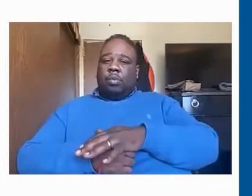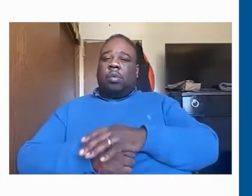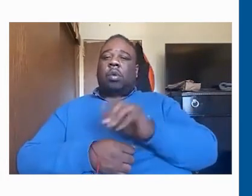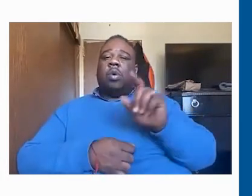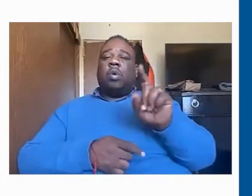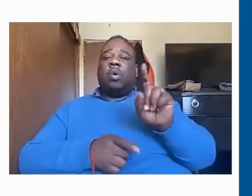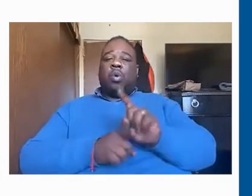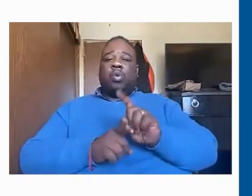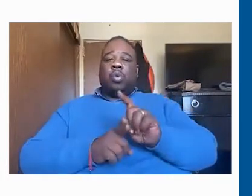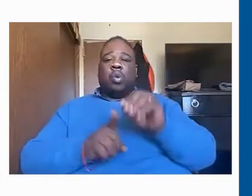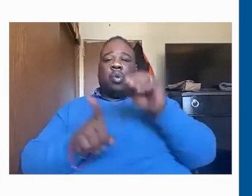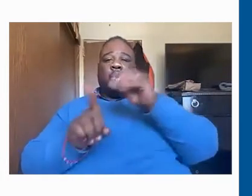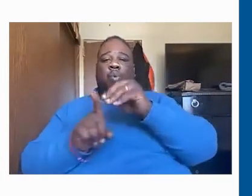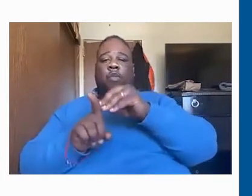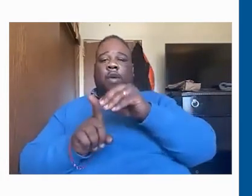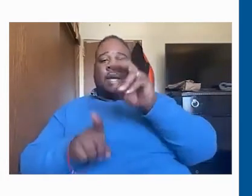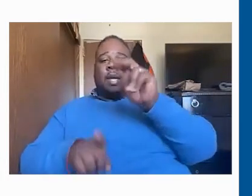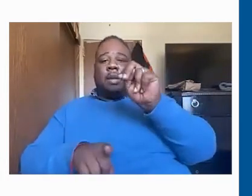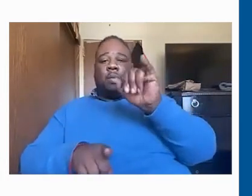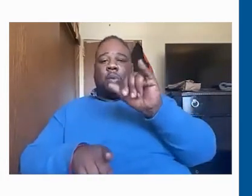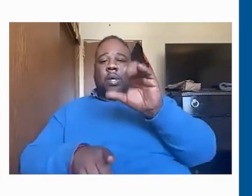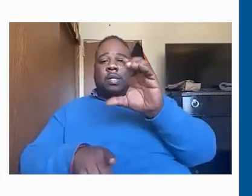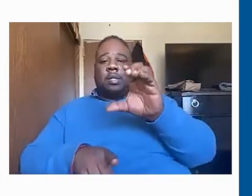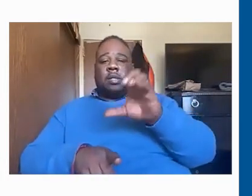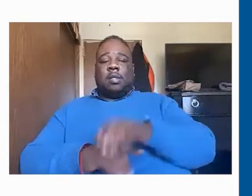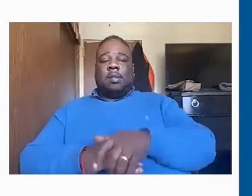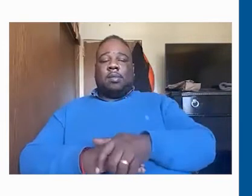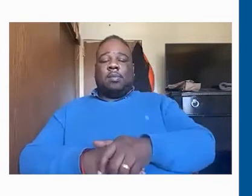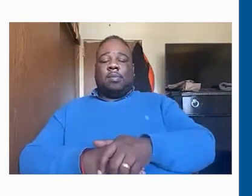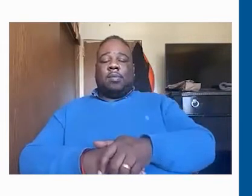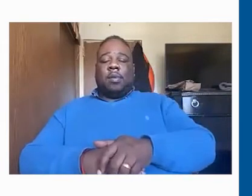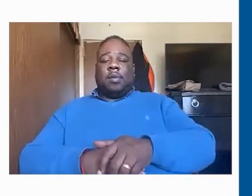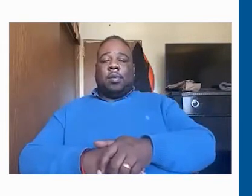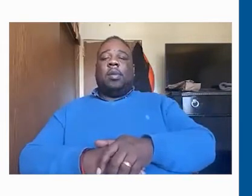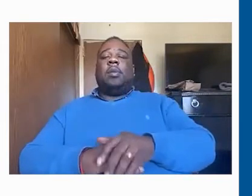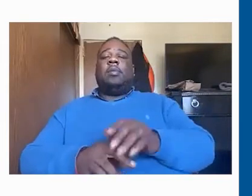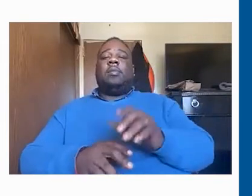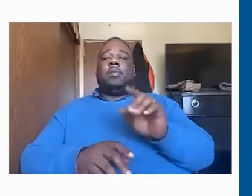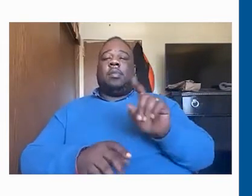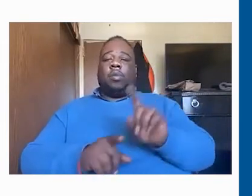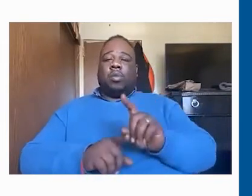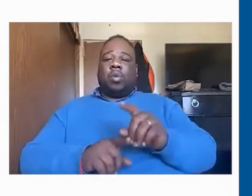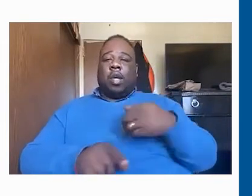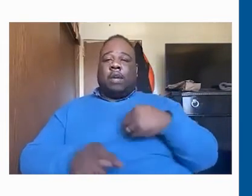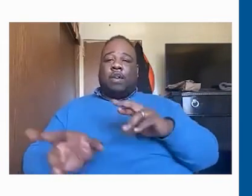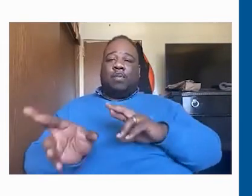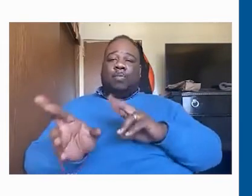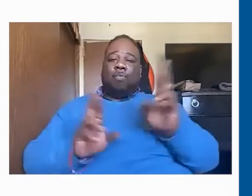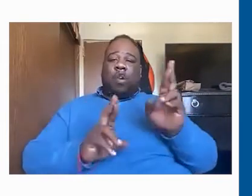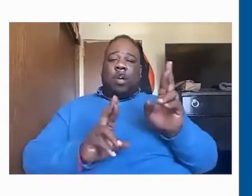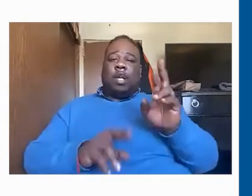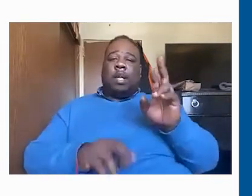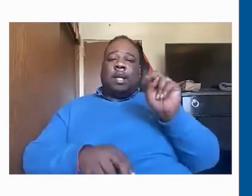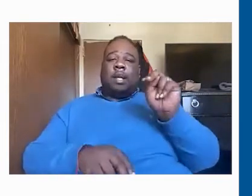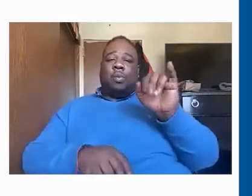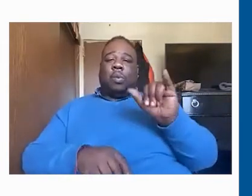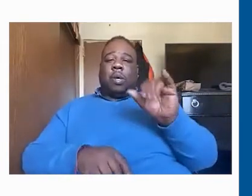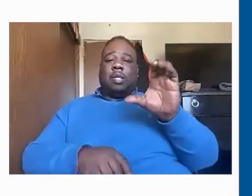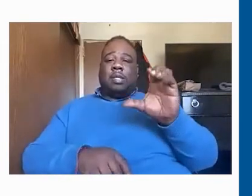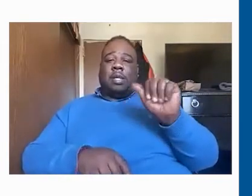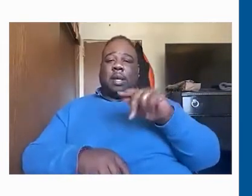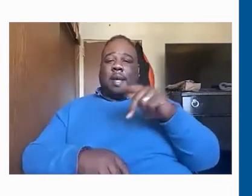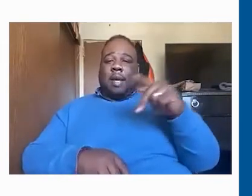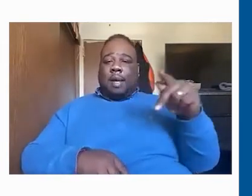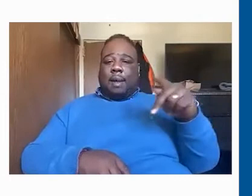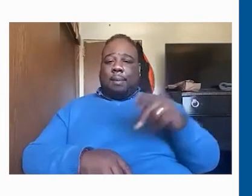NYC. And also there's the Ready NYC app, which is free of charge. So for Know Your Zone, like I